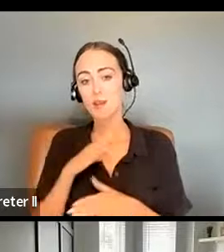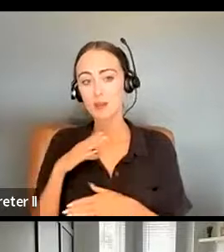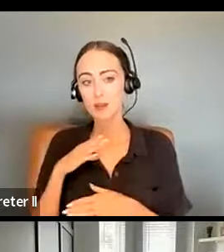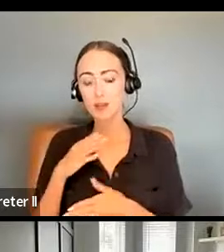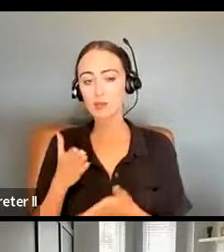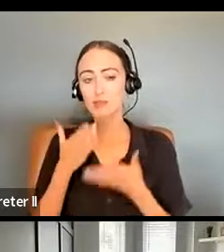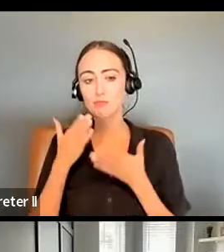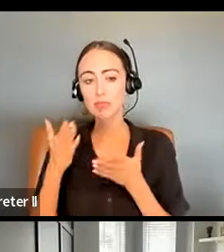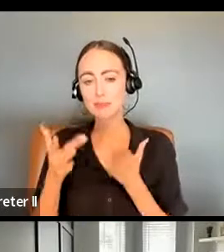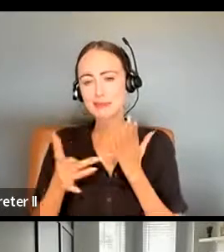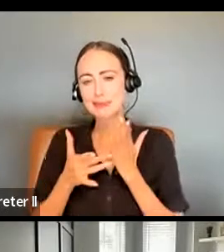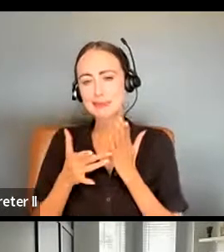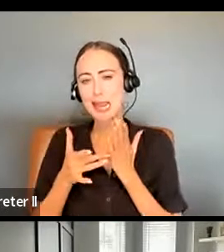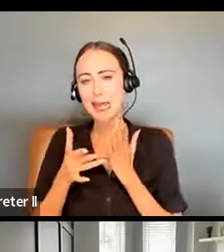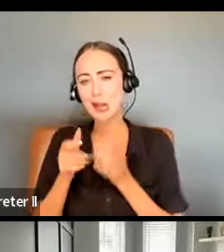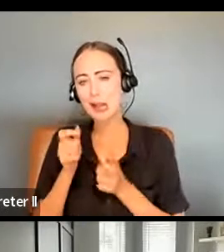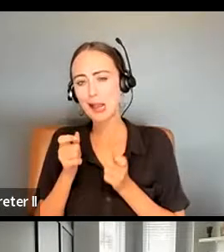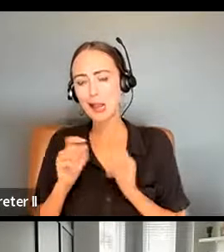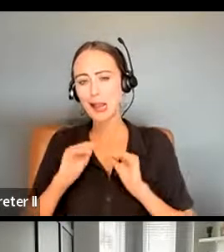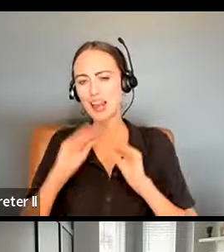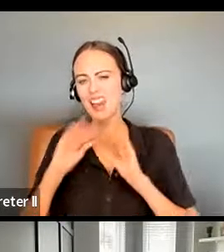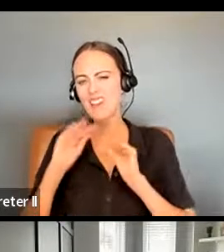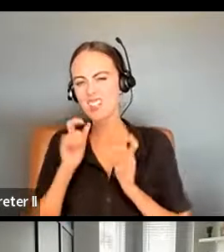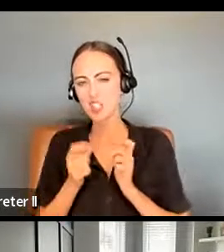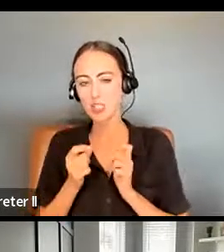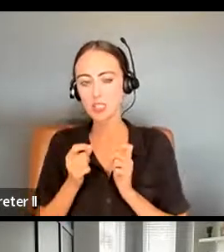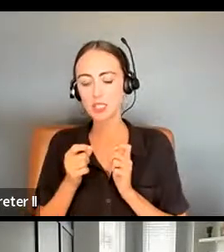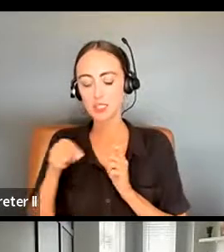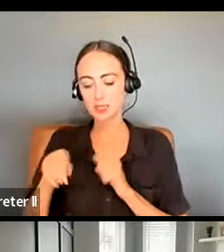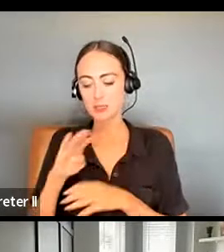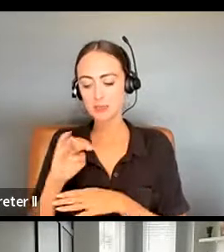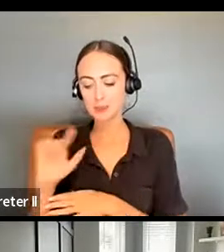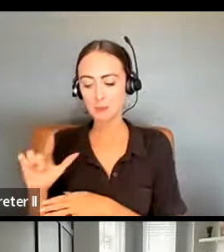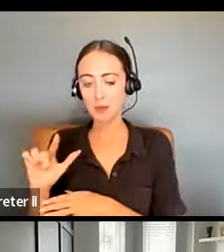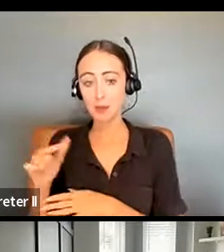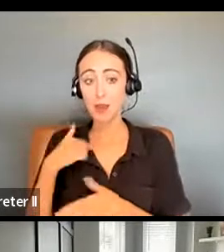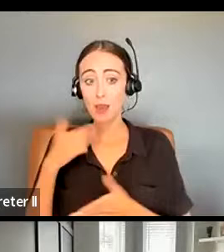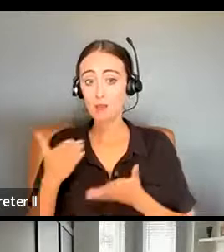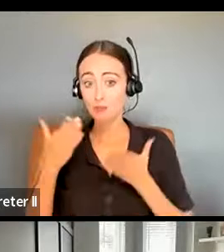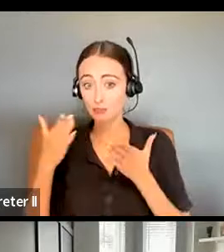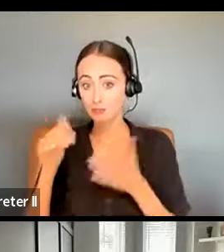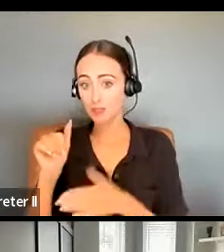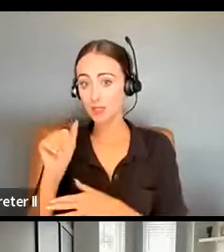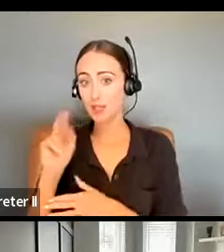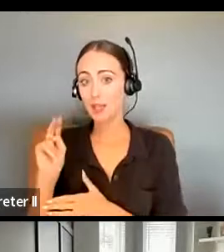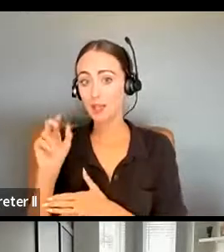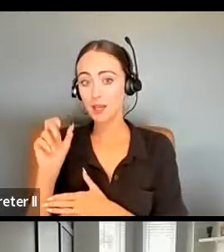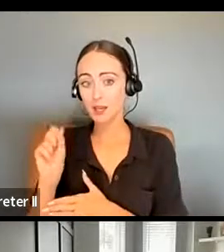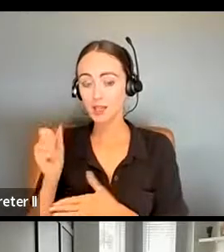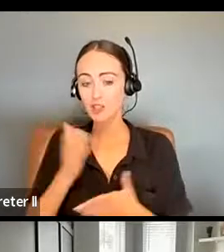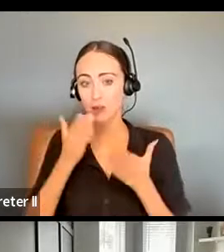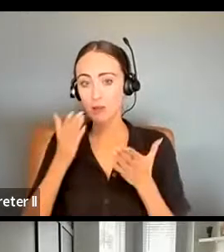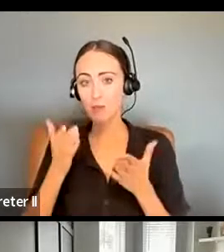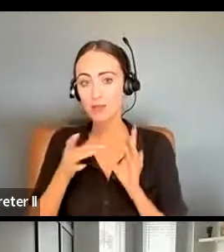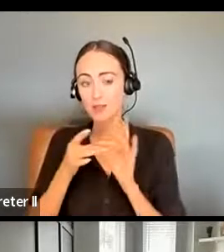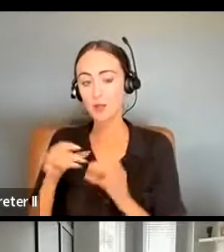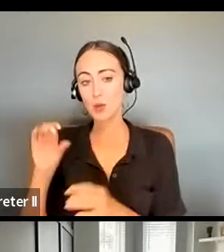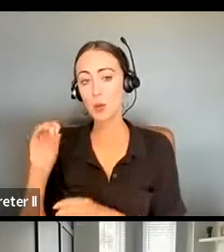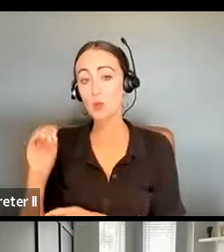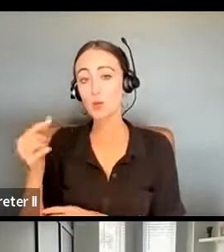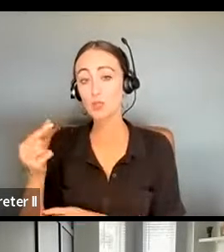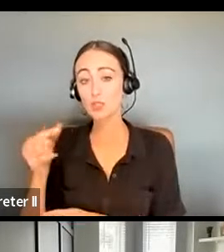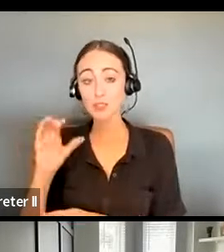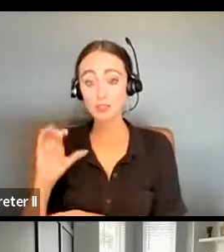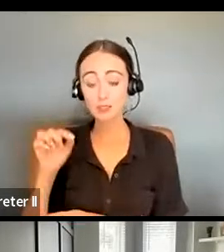make several technical and clarifying changes to the bill. I'm proposing these changes via an ANS at the recommendation of OGC. Many